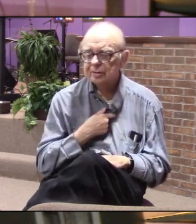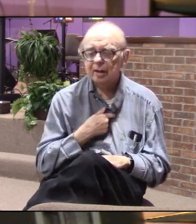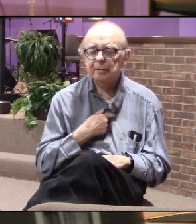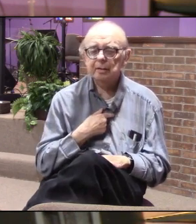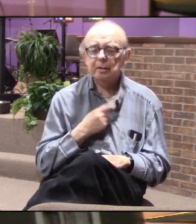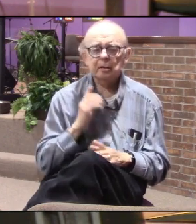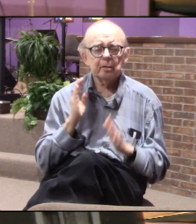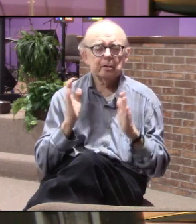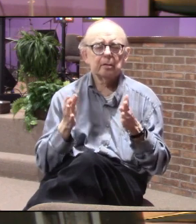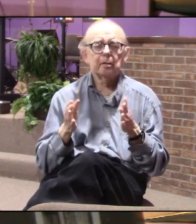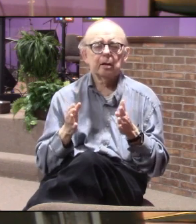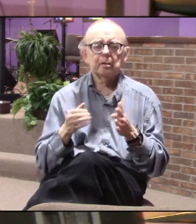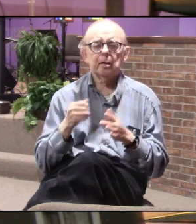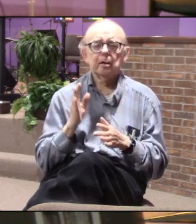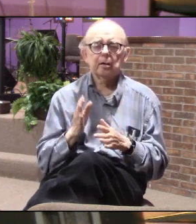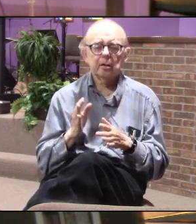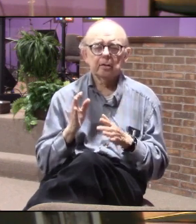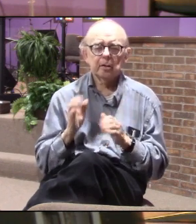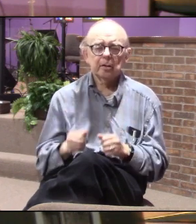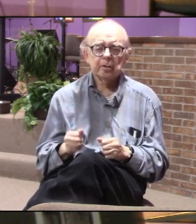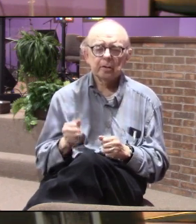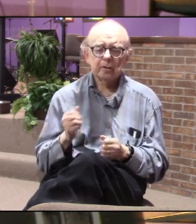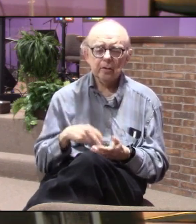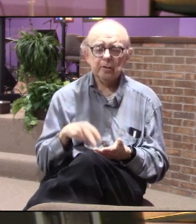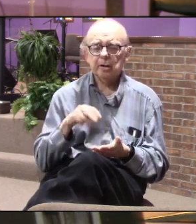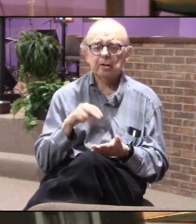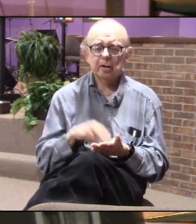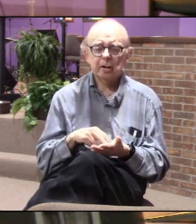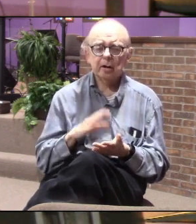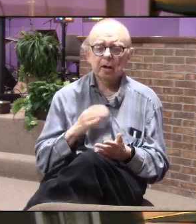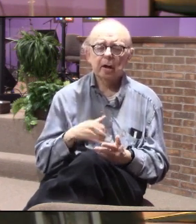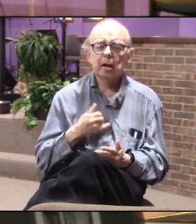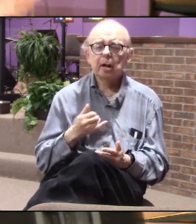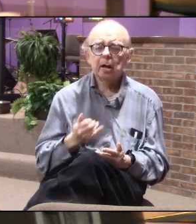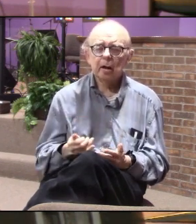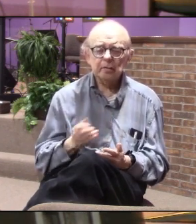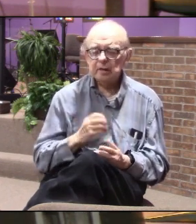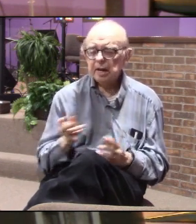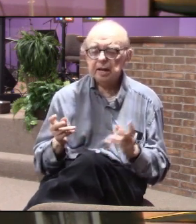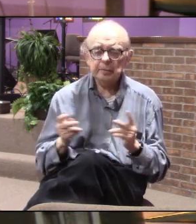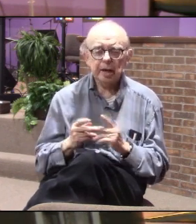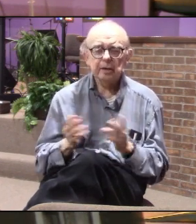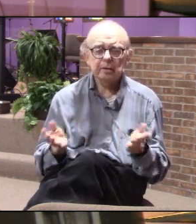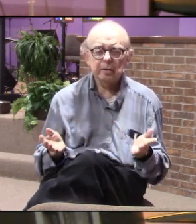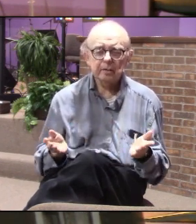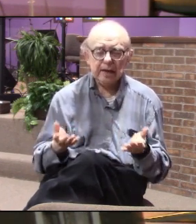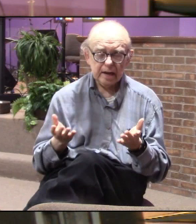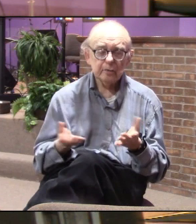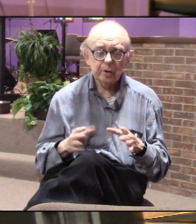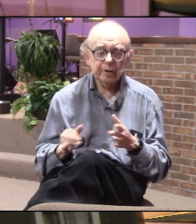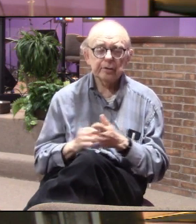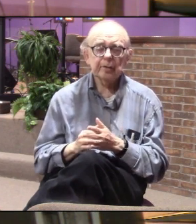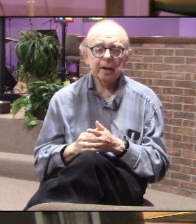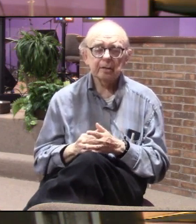But listen, God could have resurrected Jonah anywhere he wanted